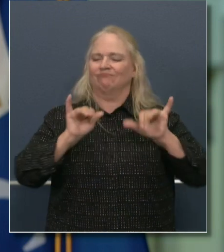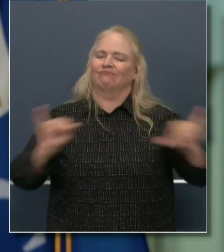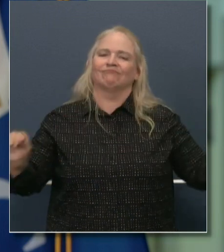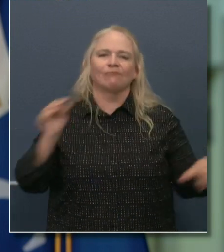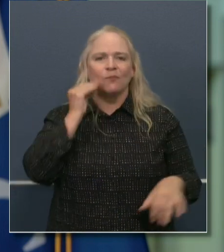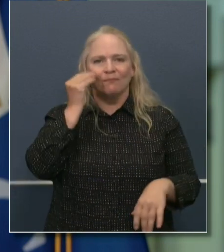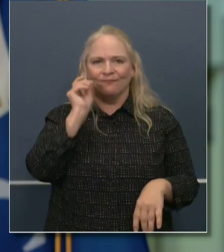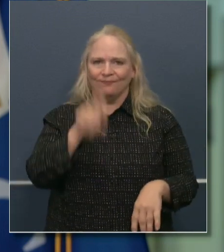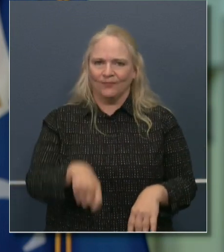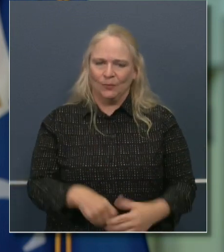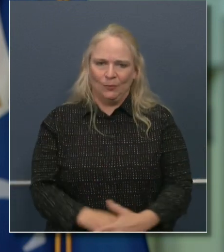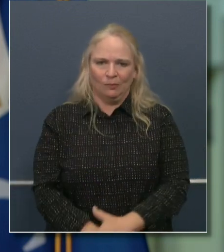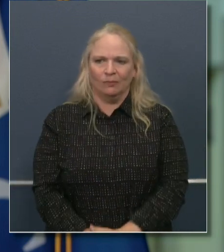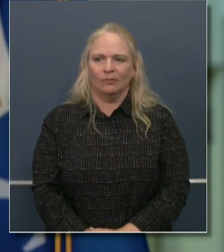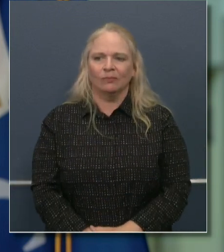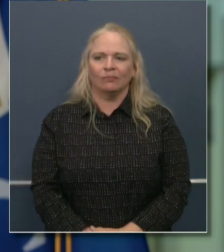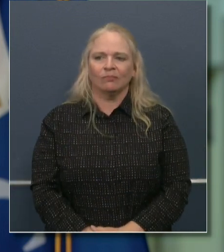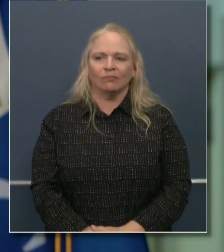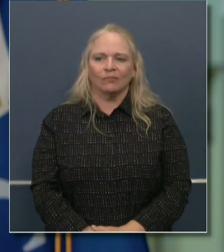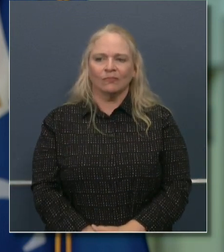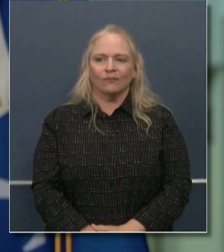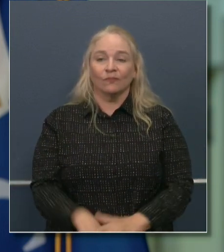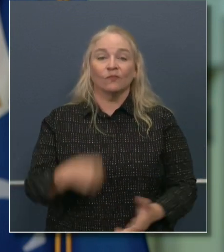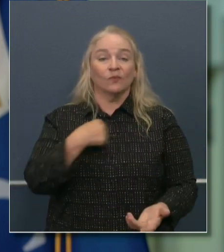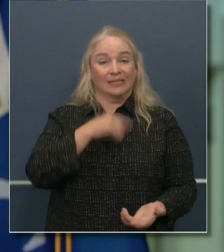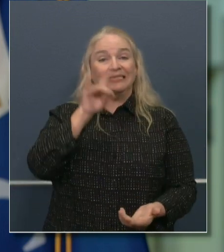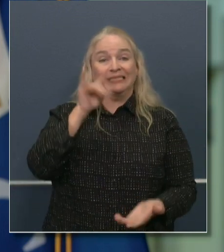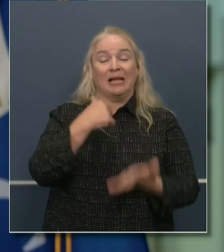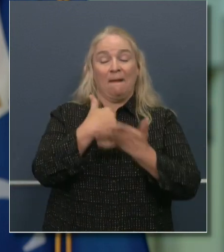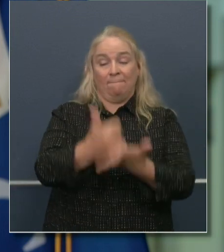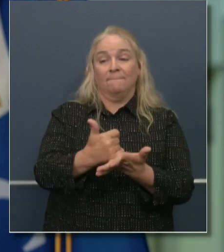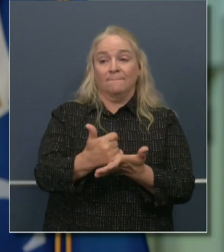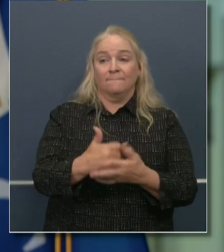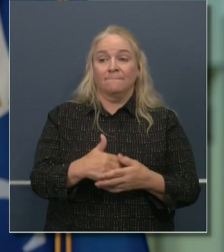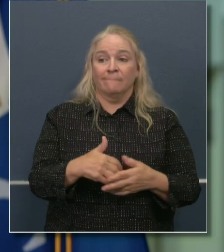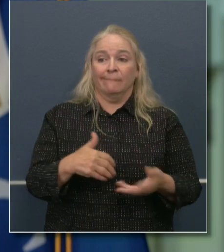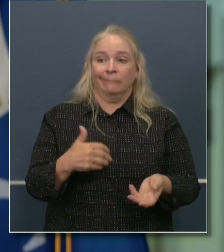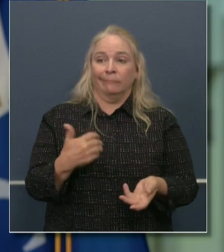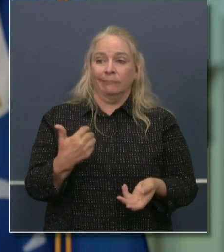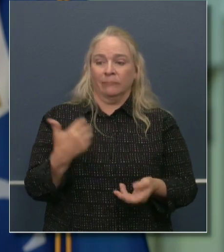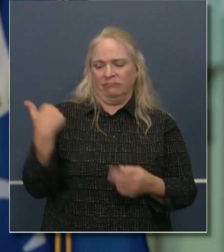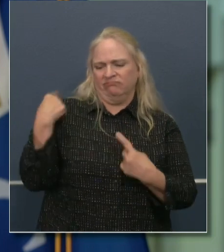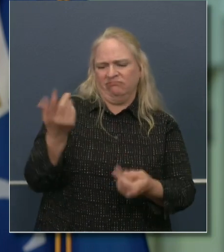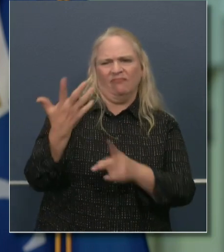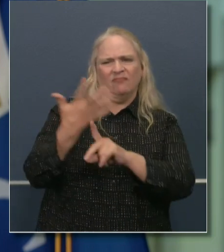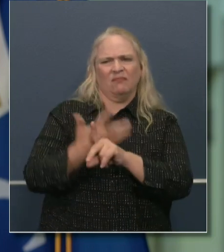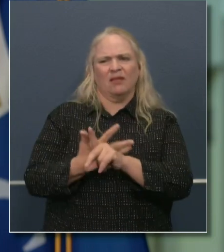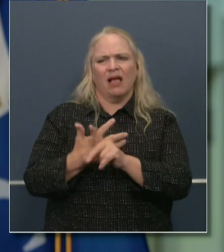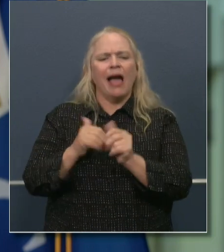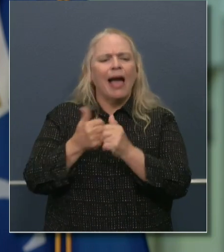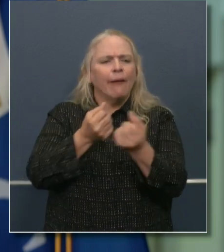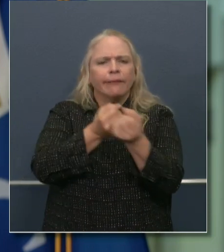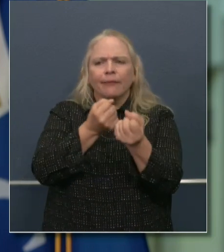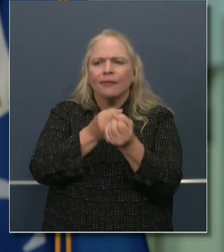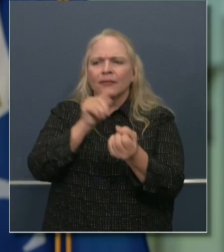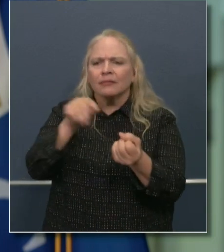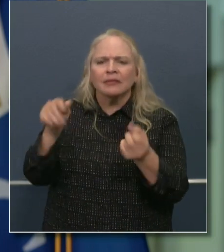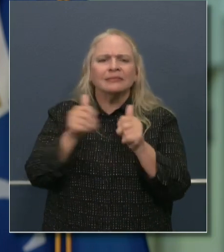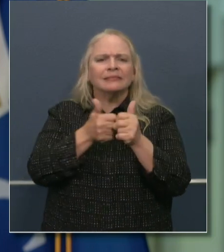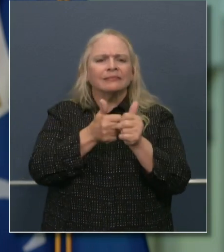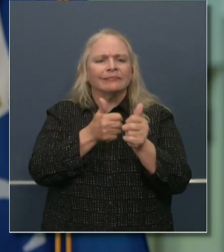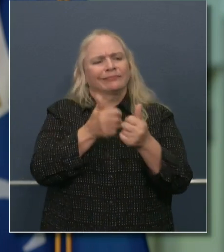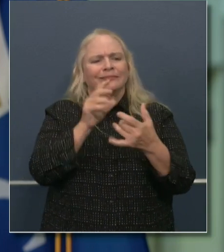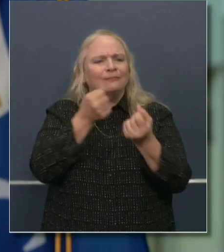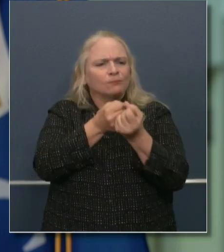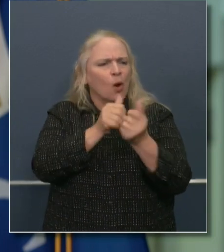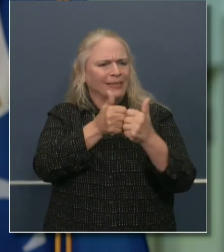that digital divide by roughly in half over the course of the last 5 months. But halfway is not